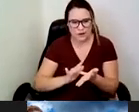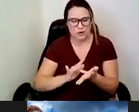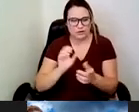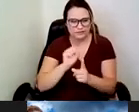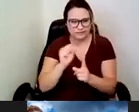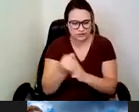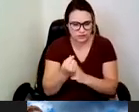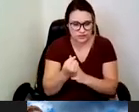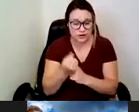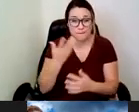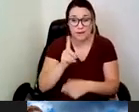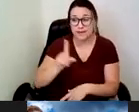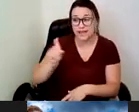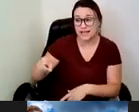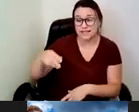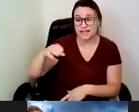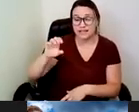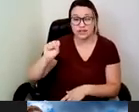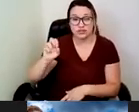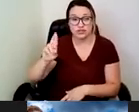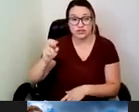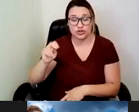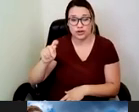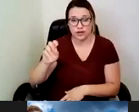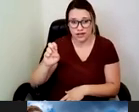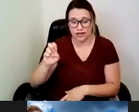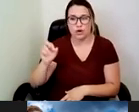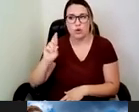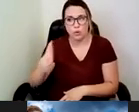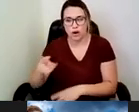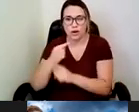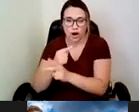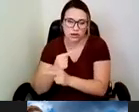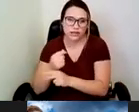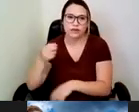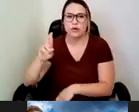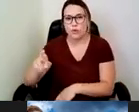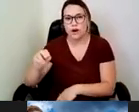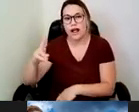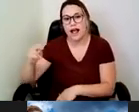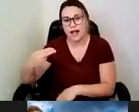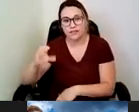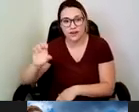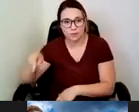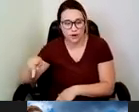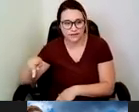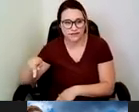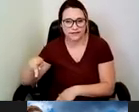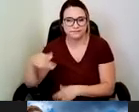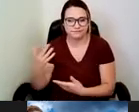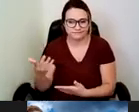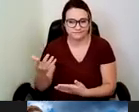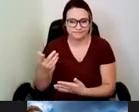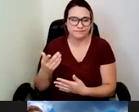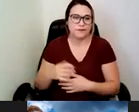surrogate decision maker or the guardian or the healthcare proxy instead. On the right side,